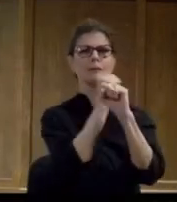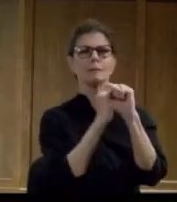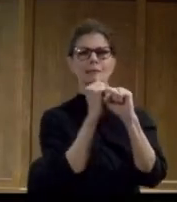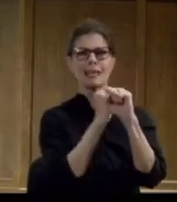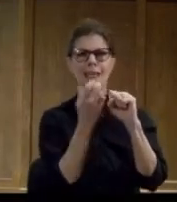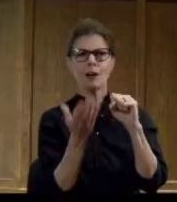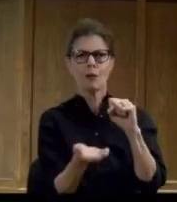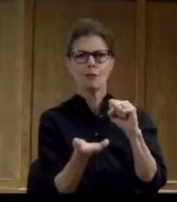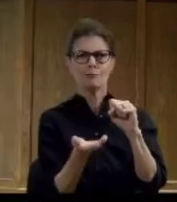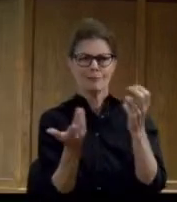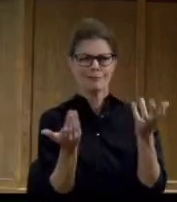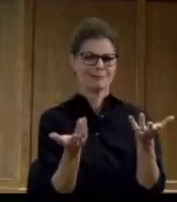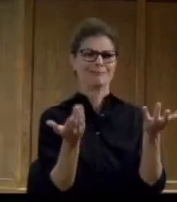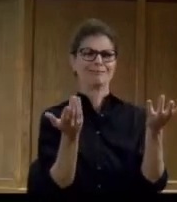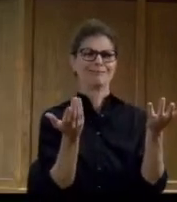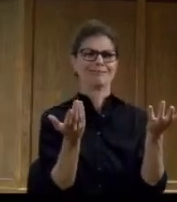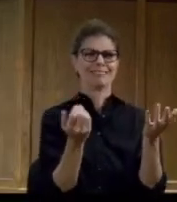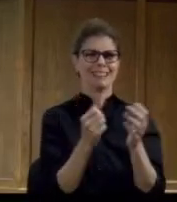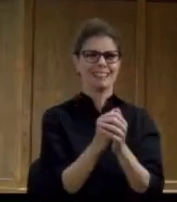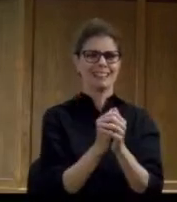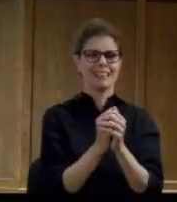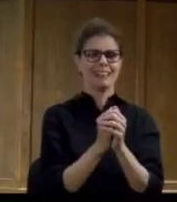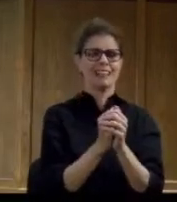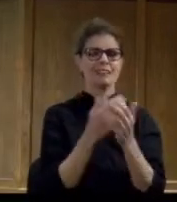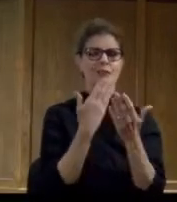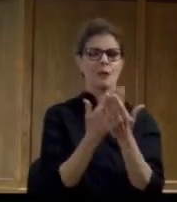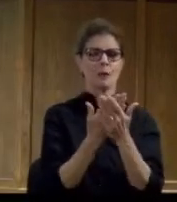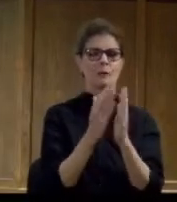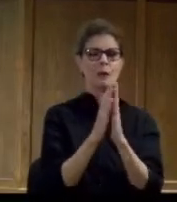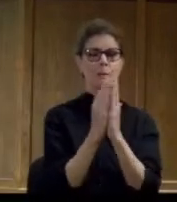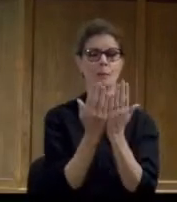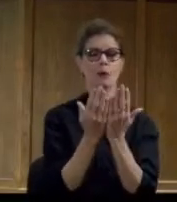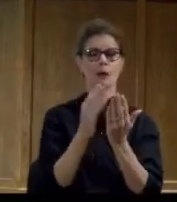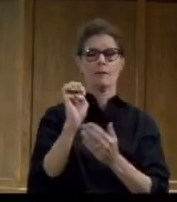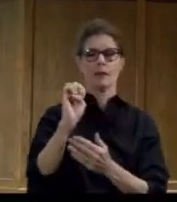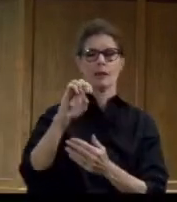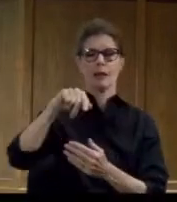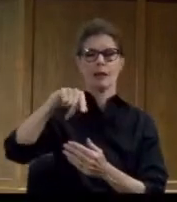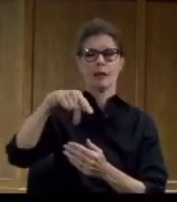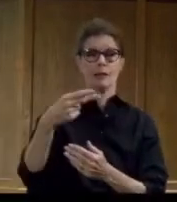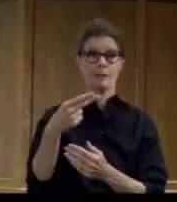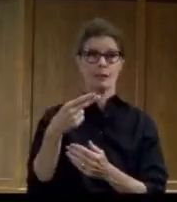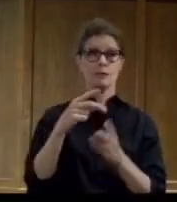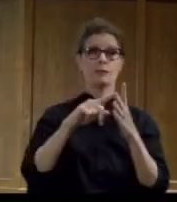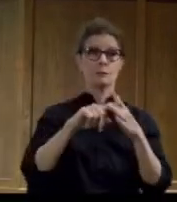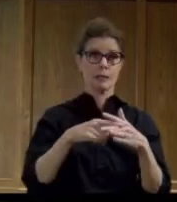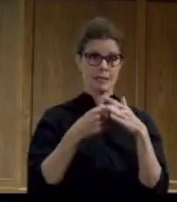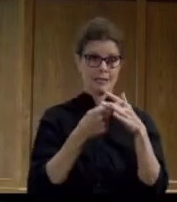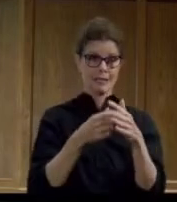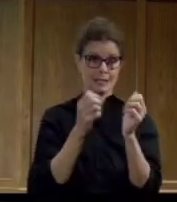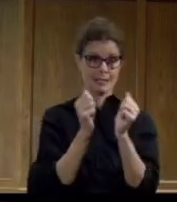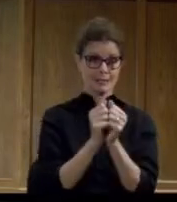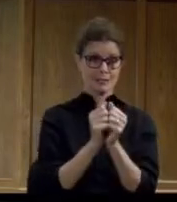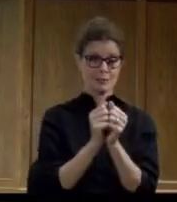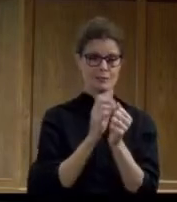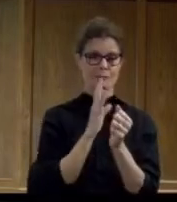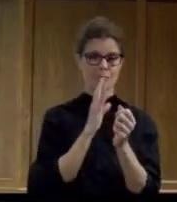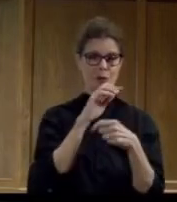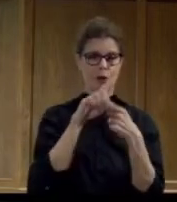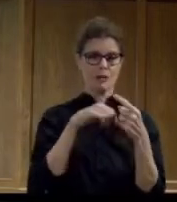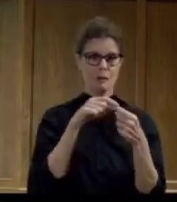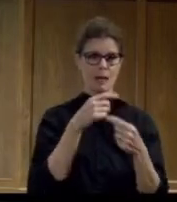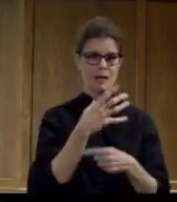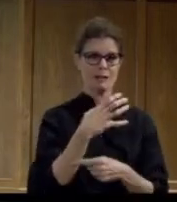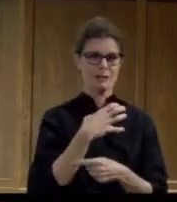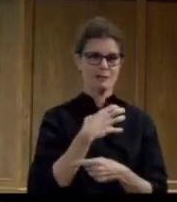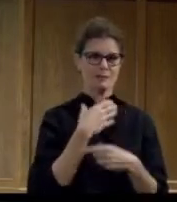Ephesians begins with a heavy dose of ground-up gratitude. Paul's first paragraph in this book is a paragraph,